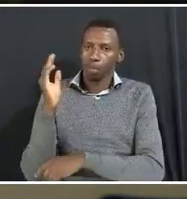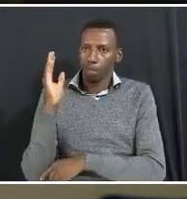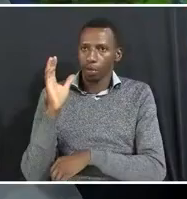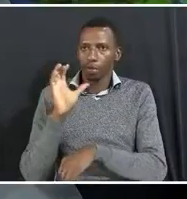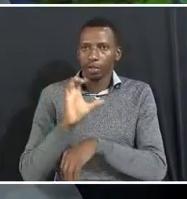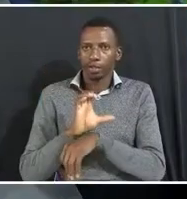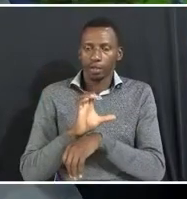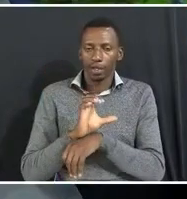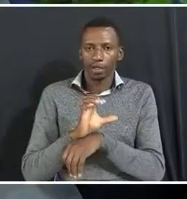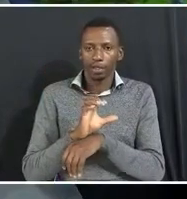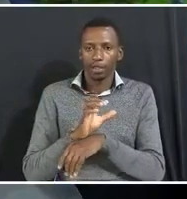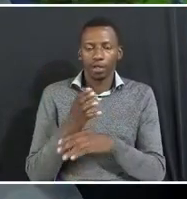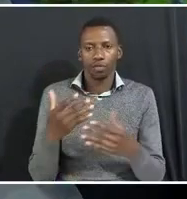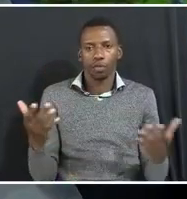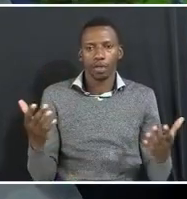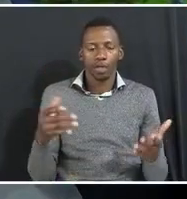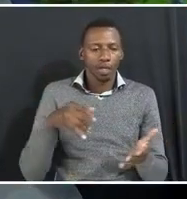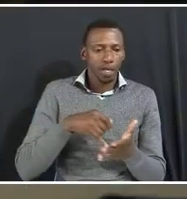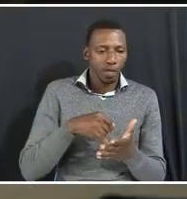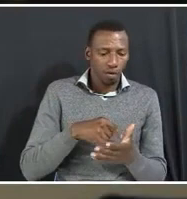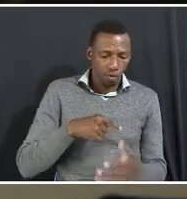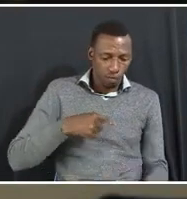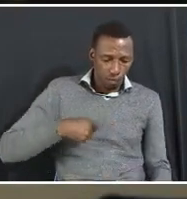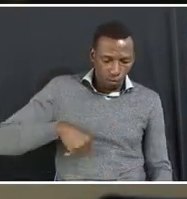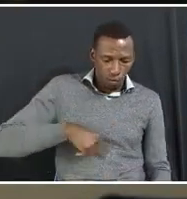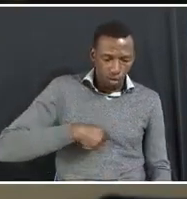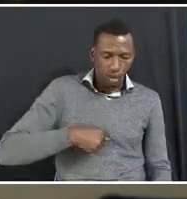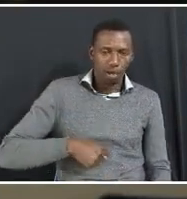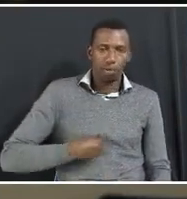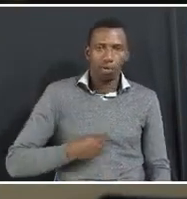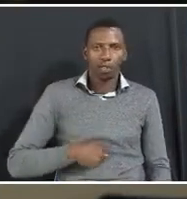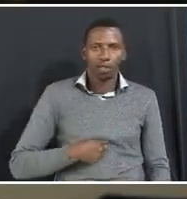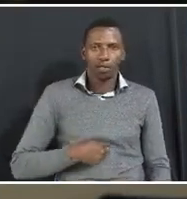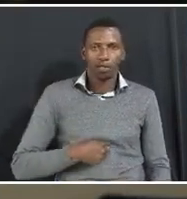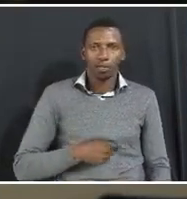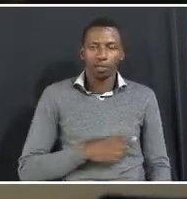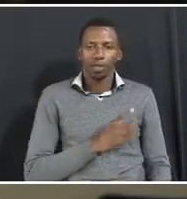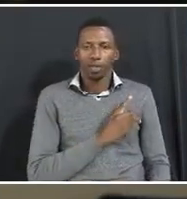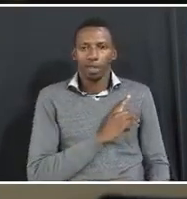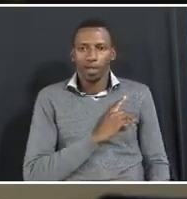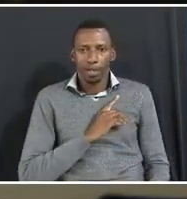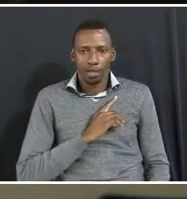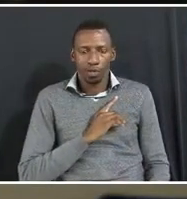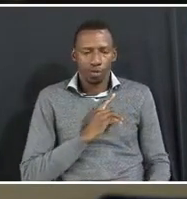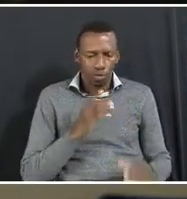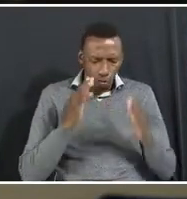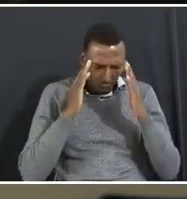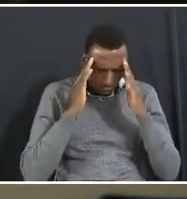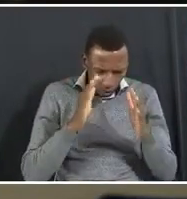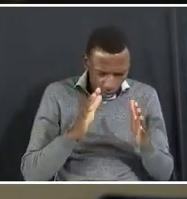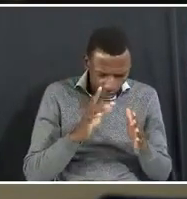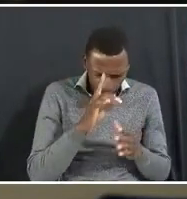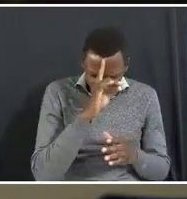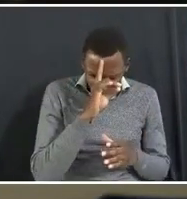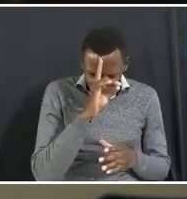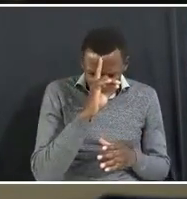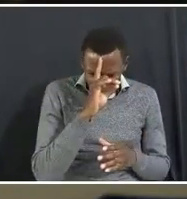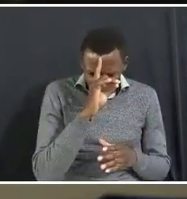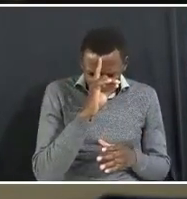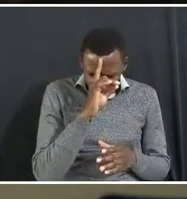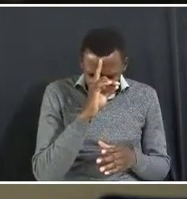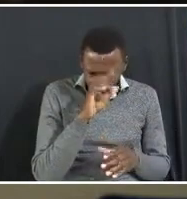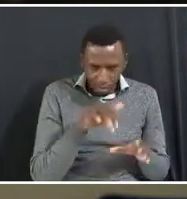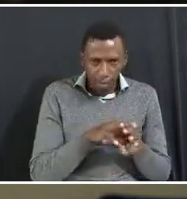our souls. And therefore, the deacon should strictly concentrate on the church members, not going outside. Am I